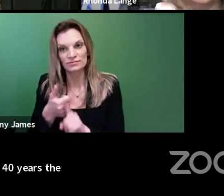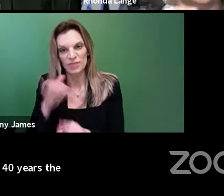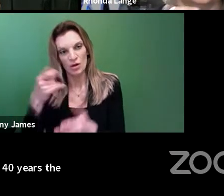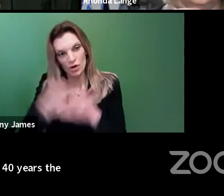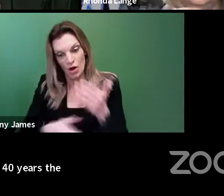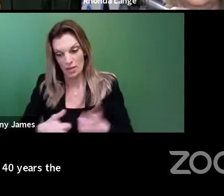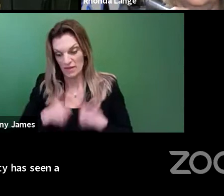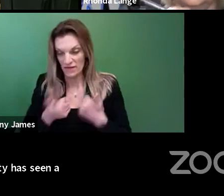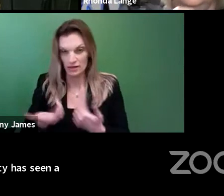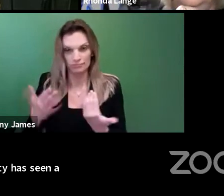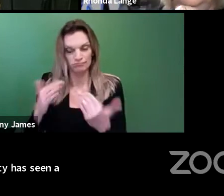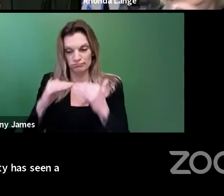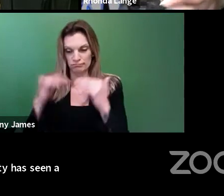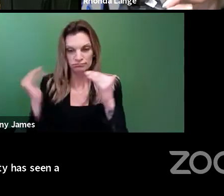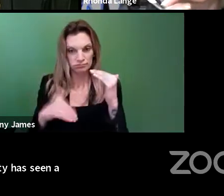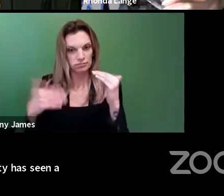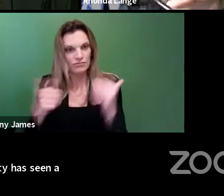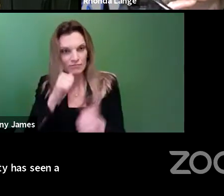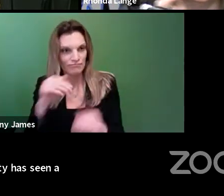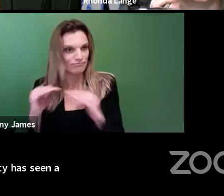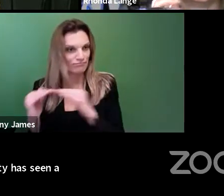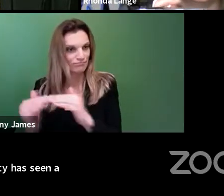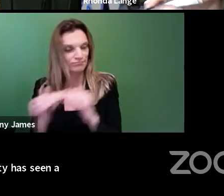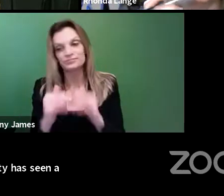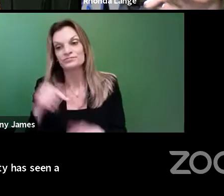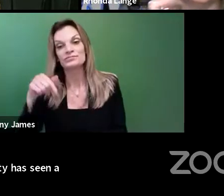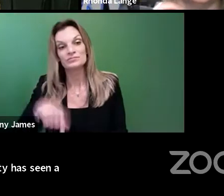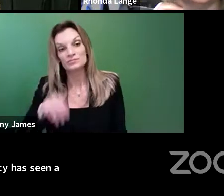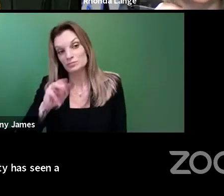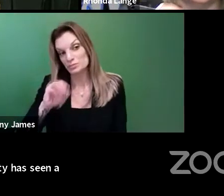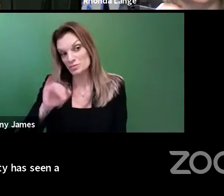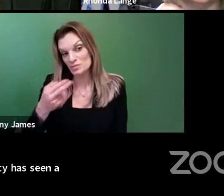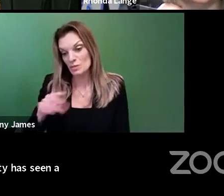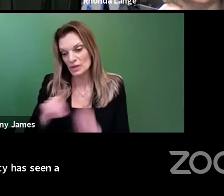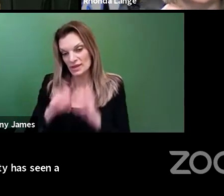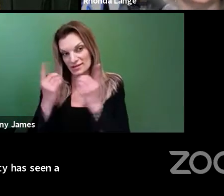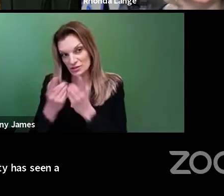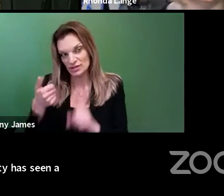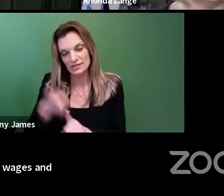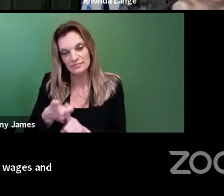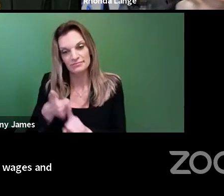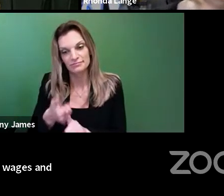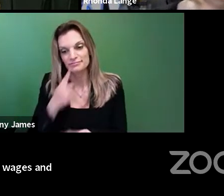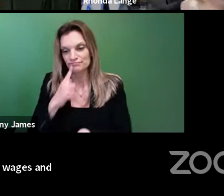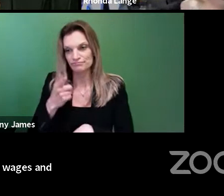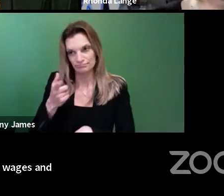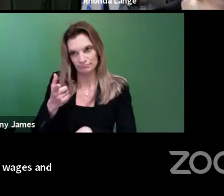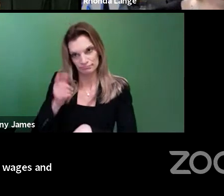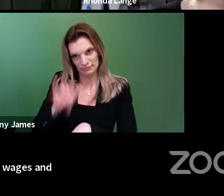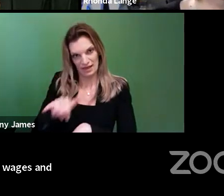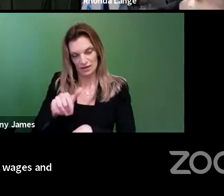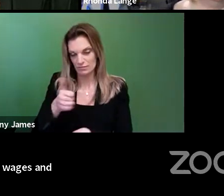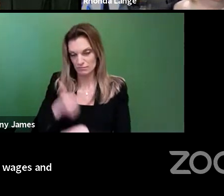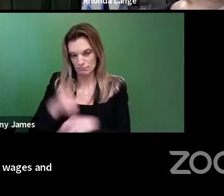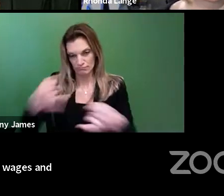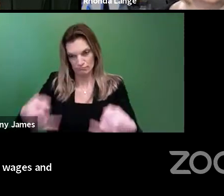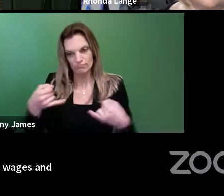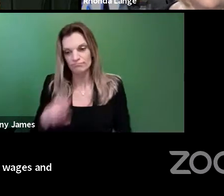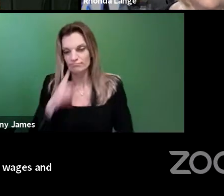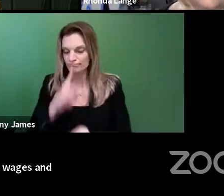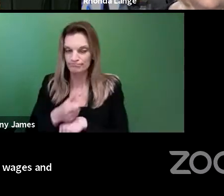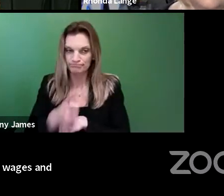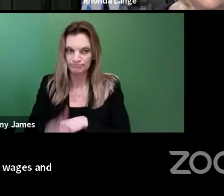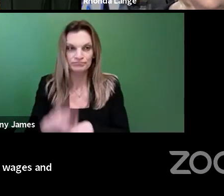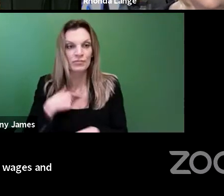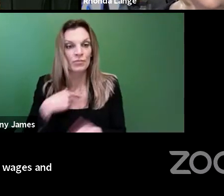in no small way, the way that Michigan districting has been drawn is the result of that. I'm here representing two communities.